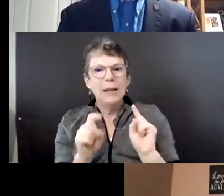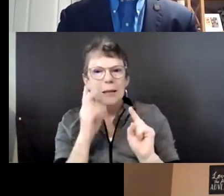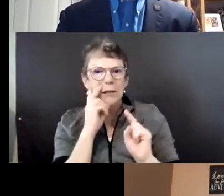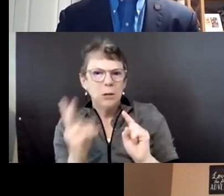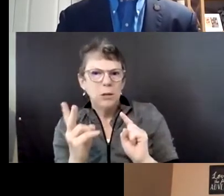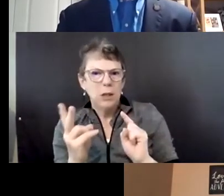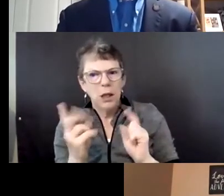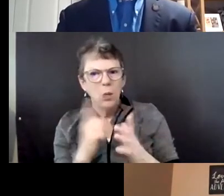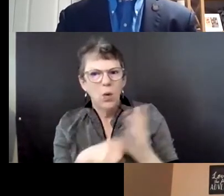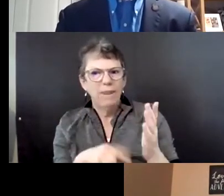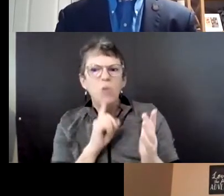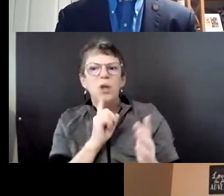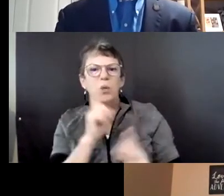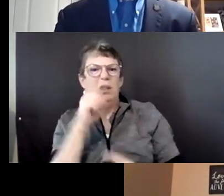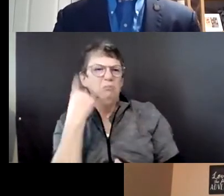that is.